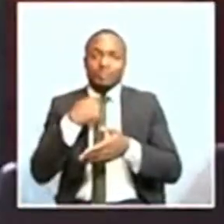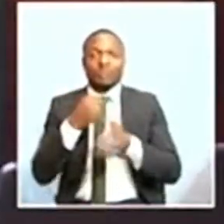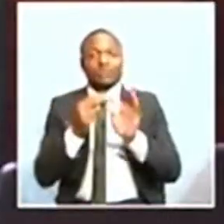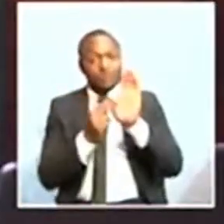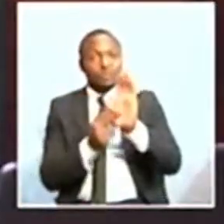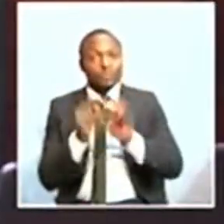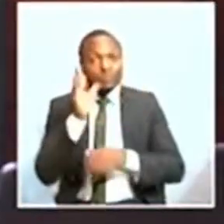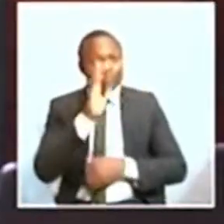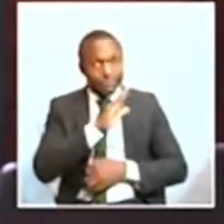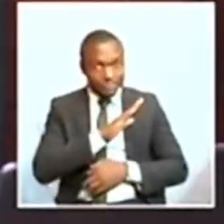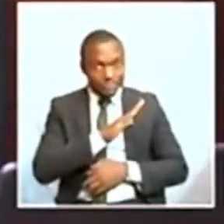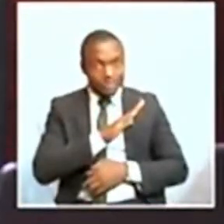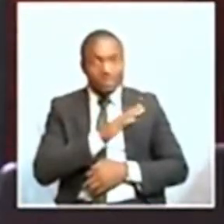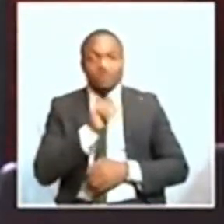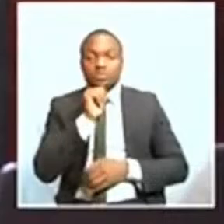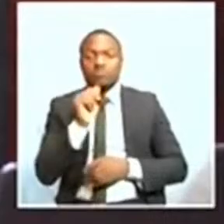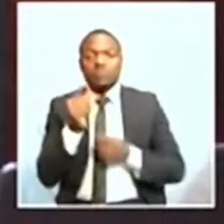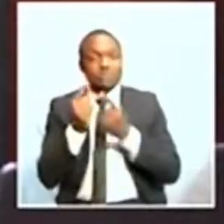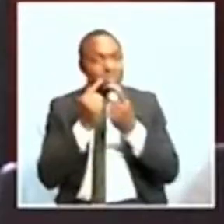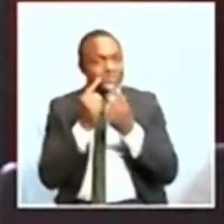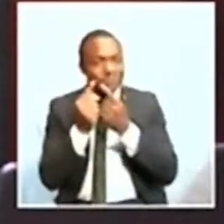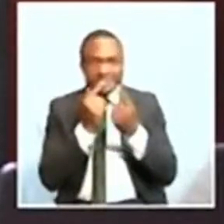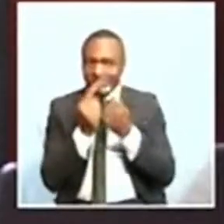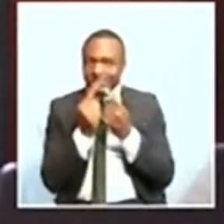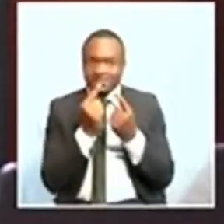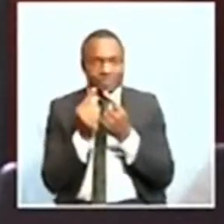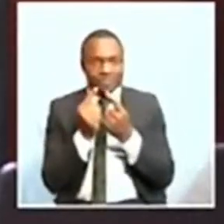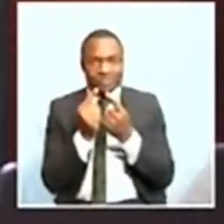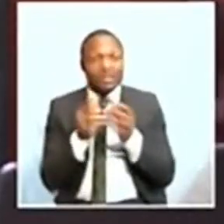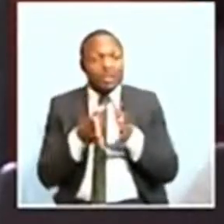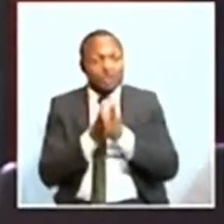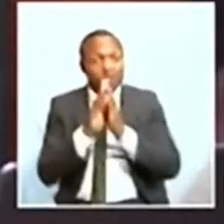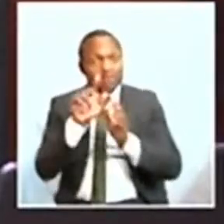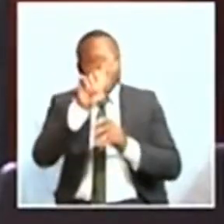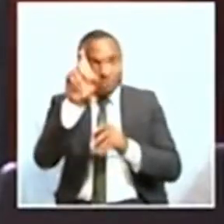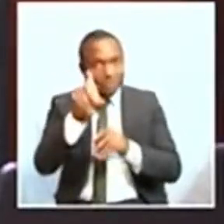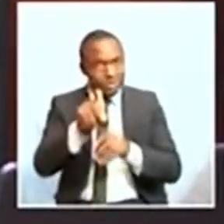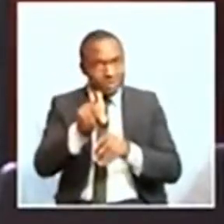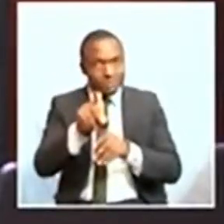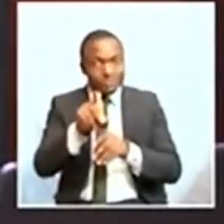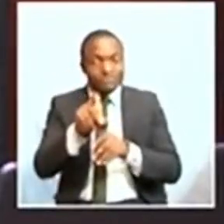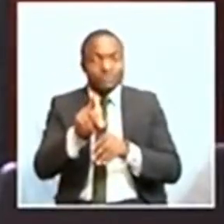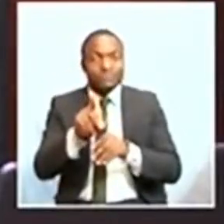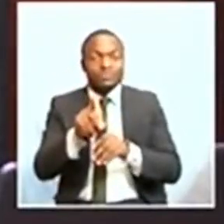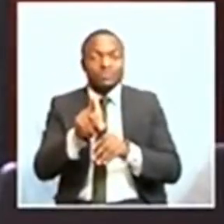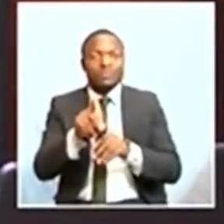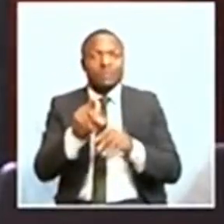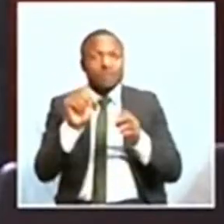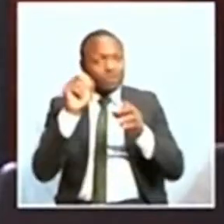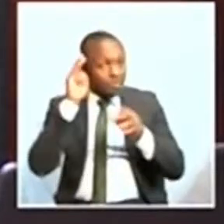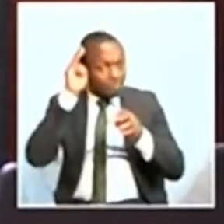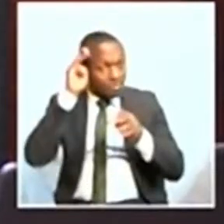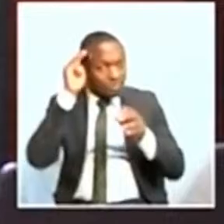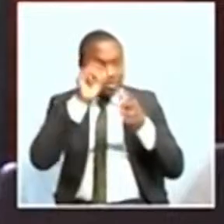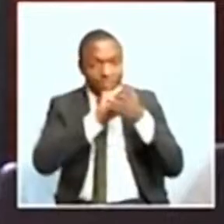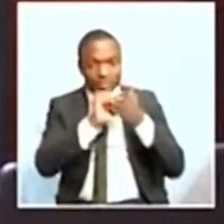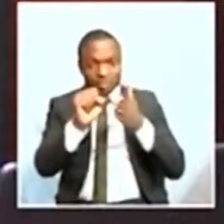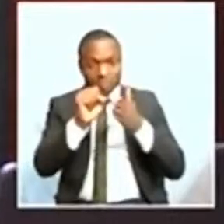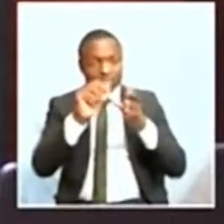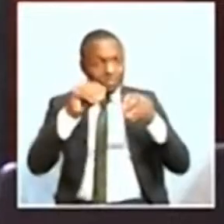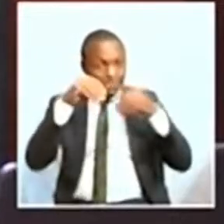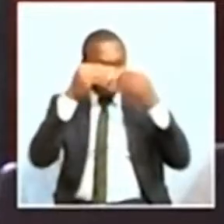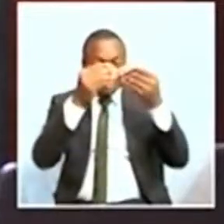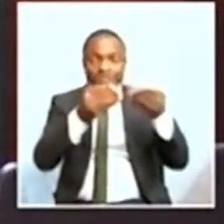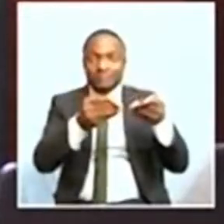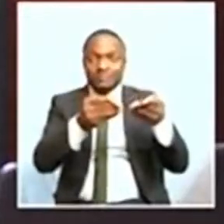indicated earlier on that we are not going to discuss or ask questions on the ministerial statement that was